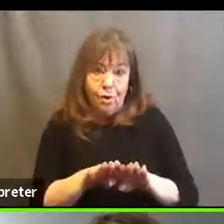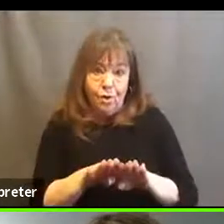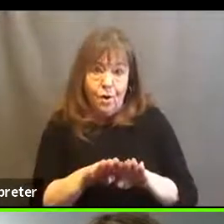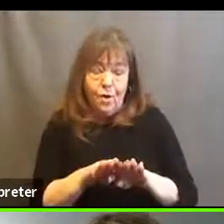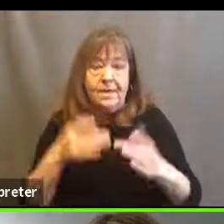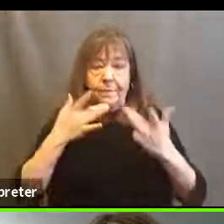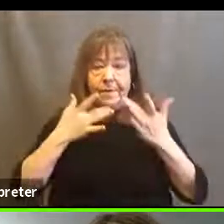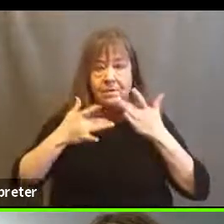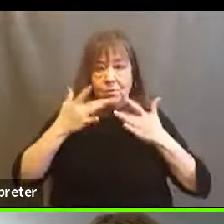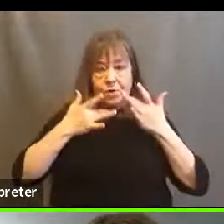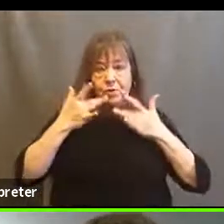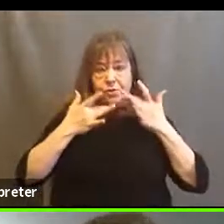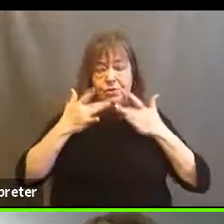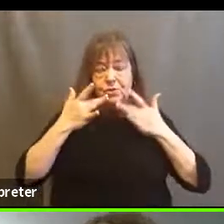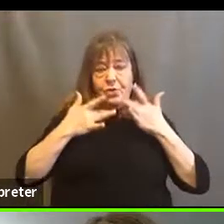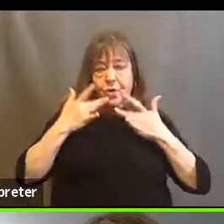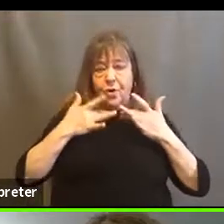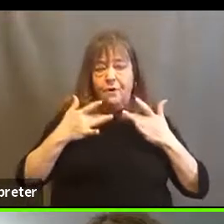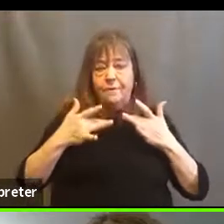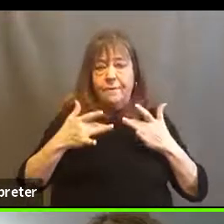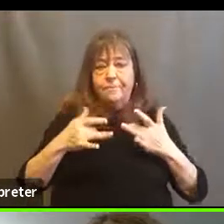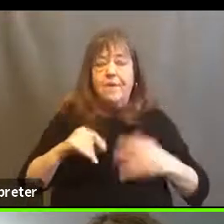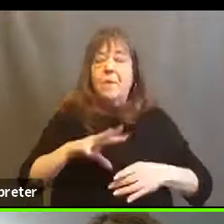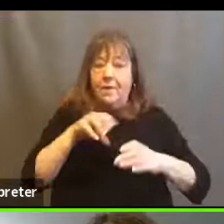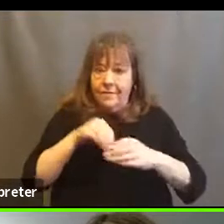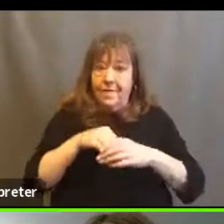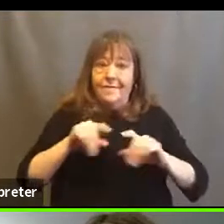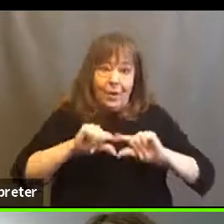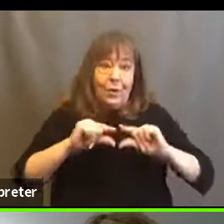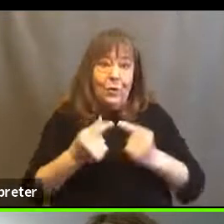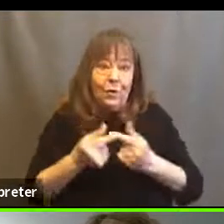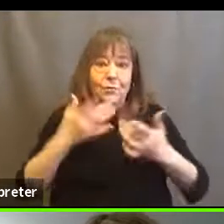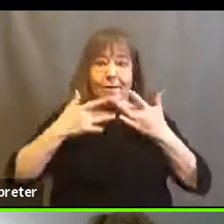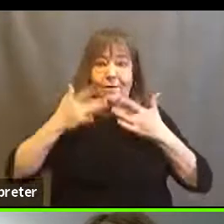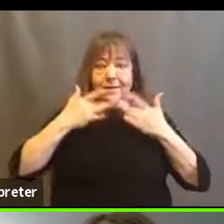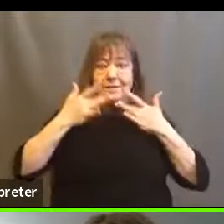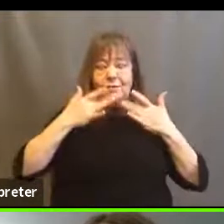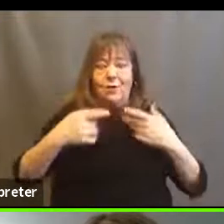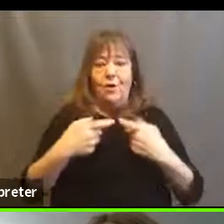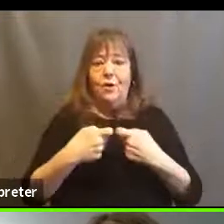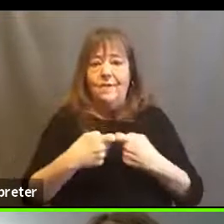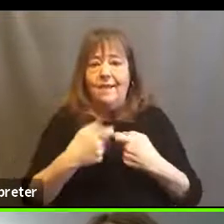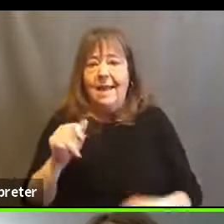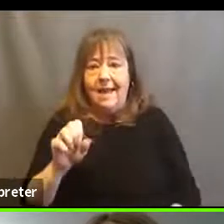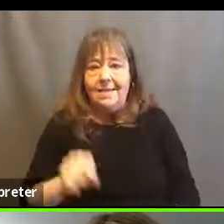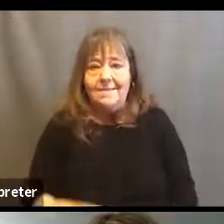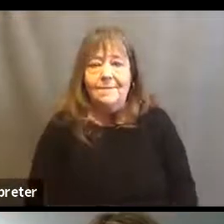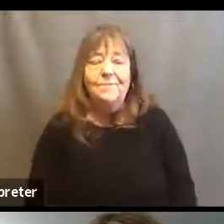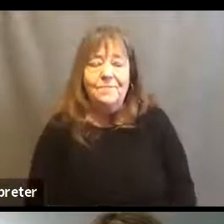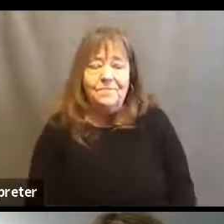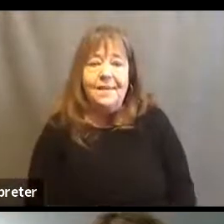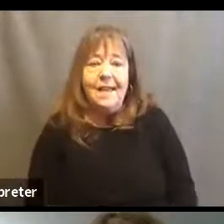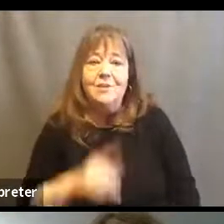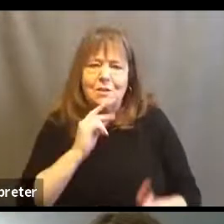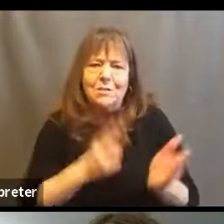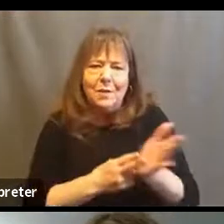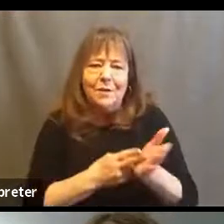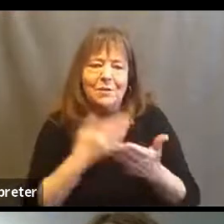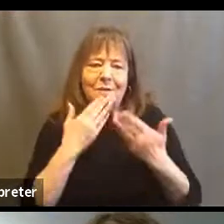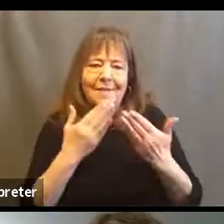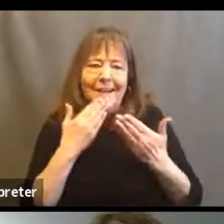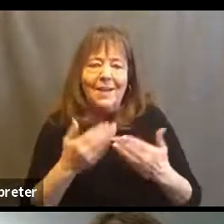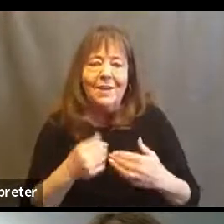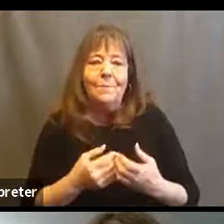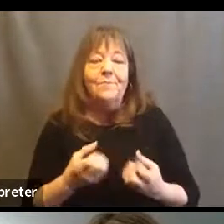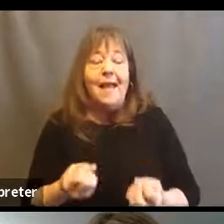conserve, to be, part of the team that's conserving those utilities. Okay. Just wanted to be sure. Thank you. How